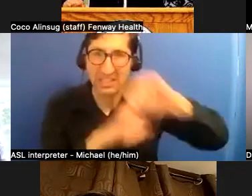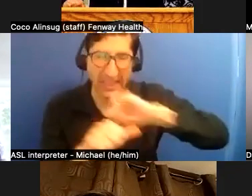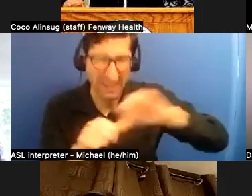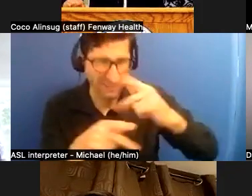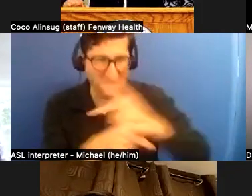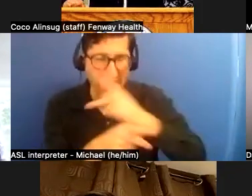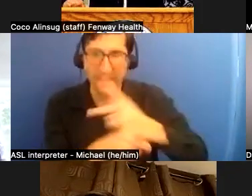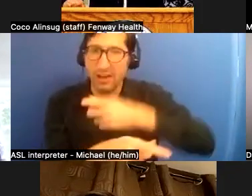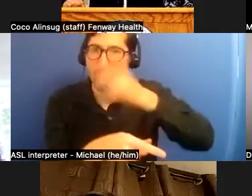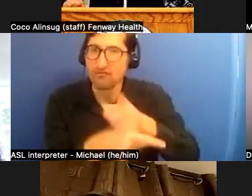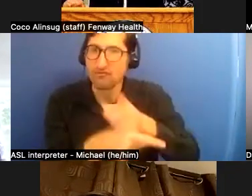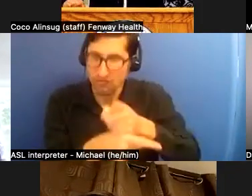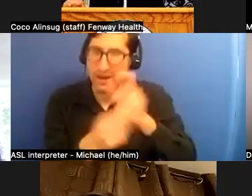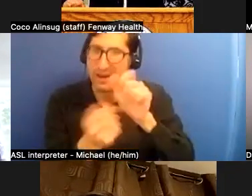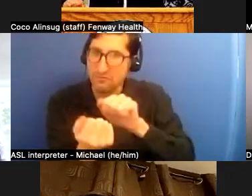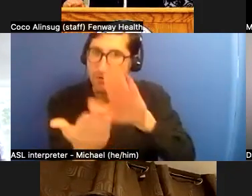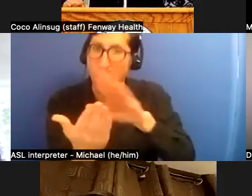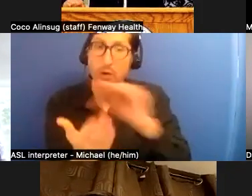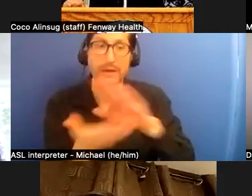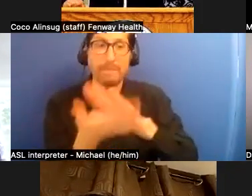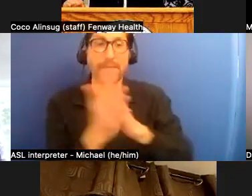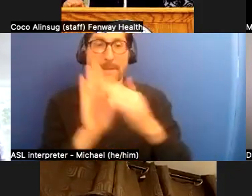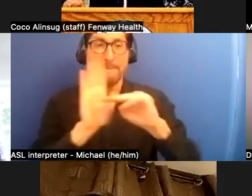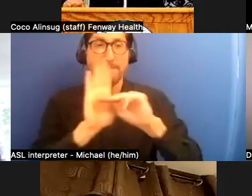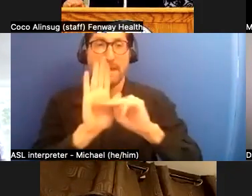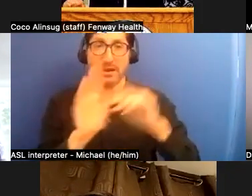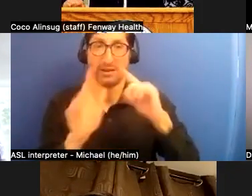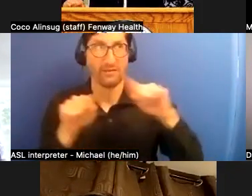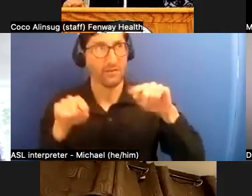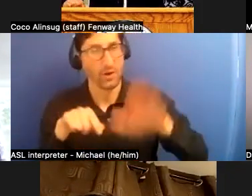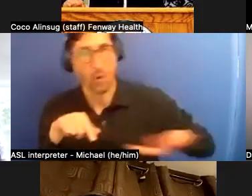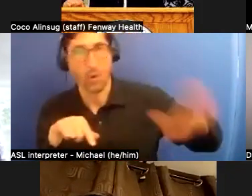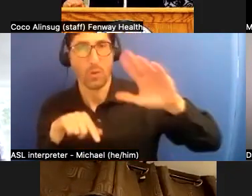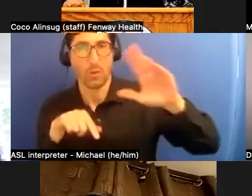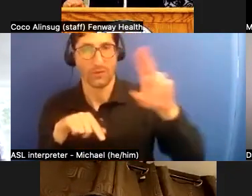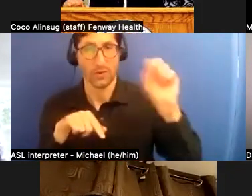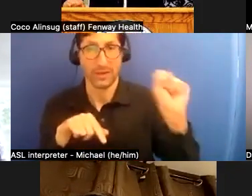set a model for the country. So I just want to thank you as a community for being a part of this and more